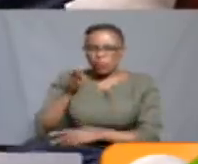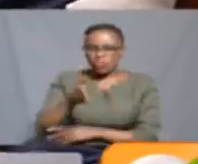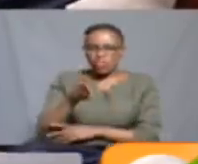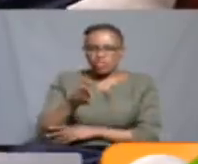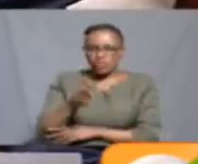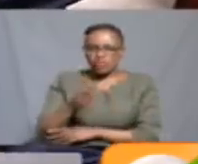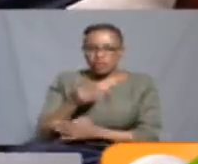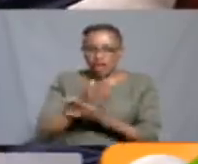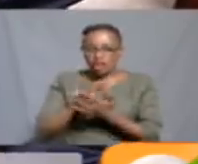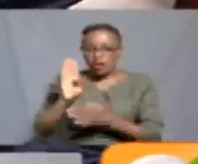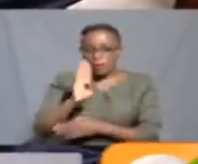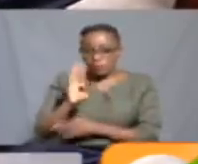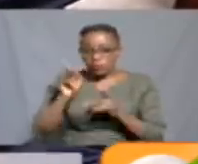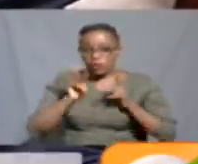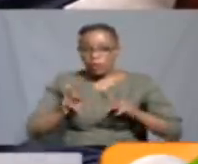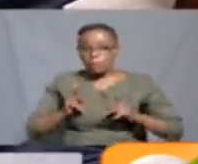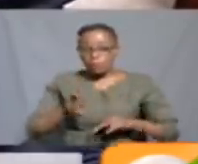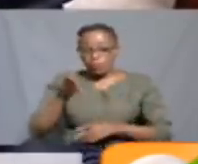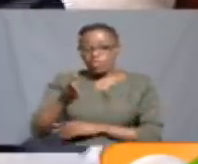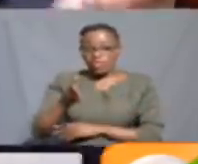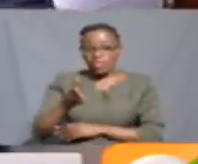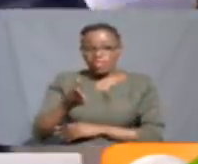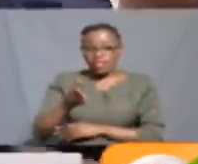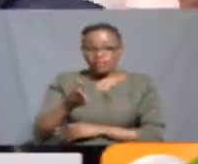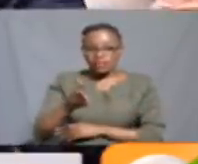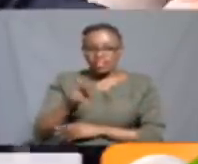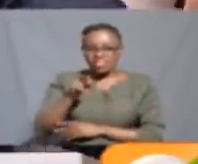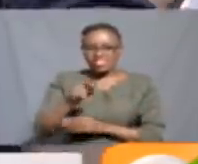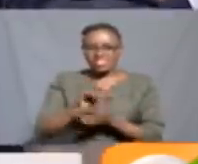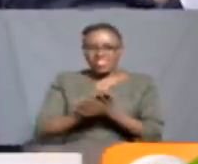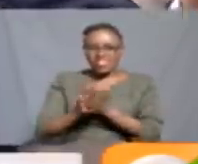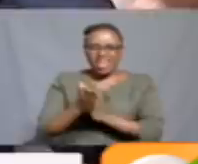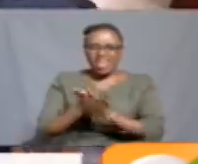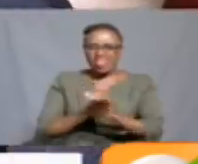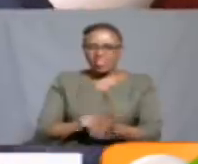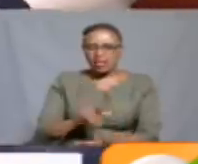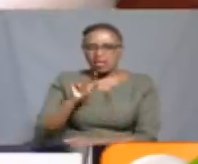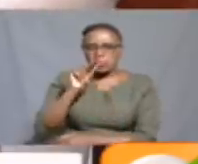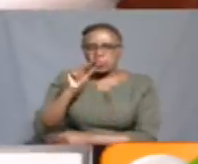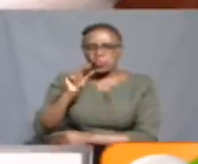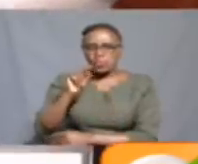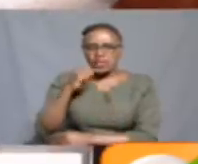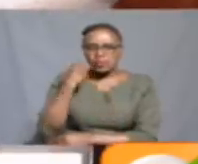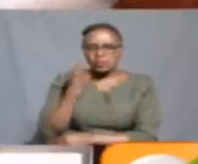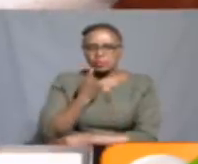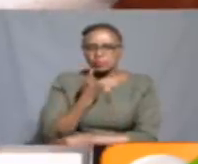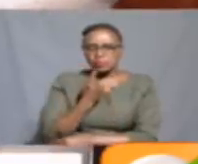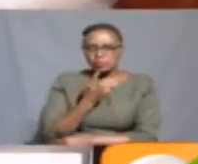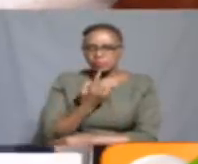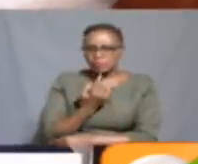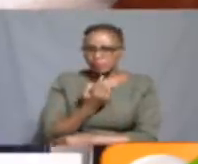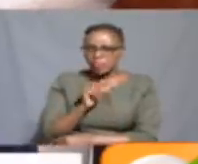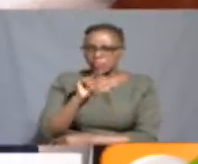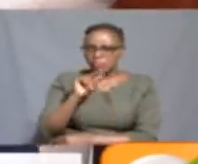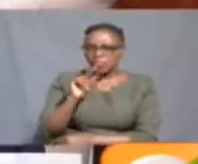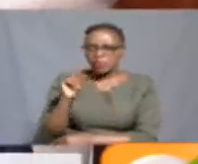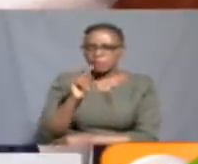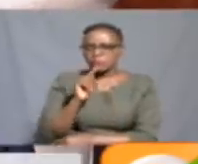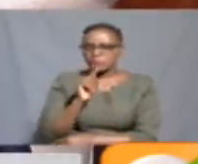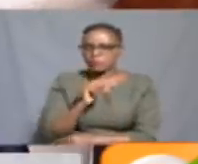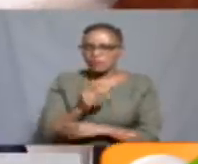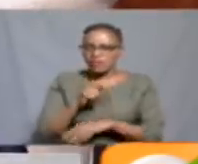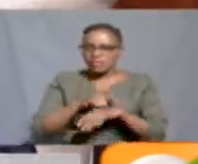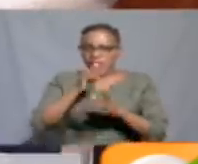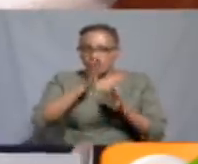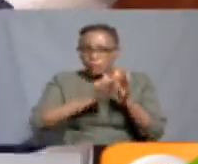half a billion people population, this is nothing. This is a drop in the ocean. But are we prepared